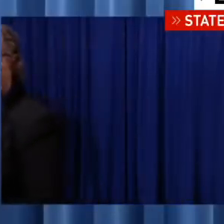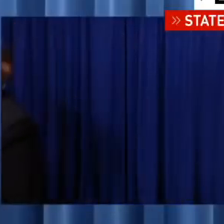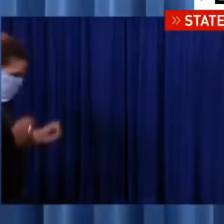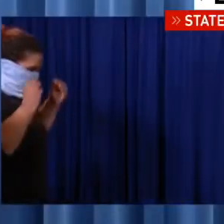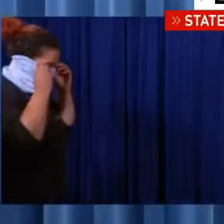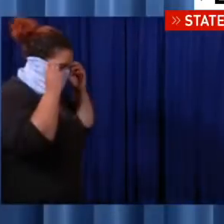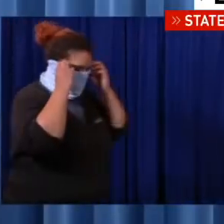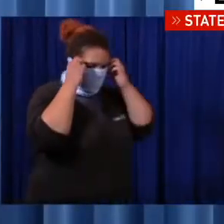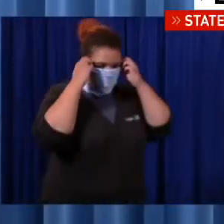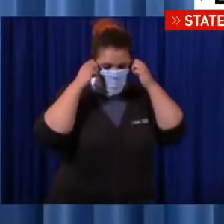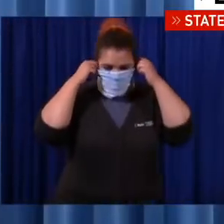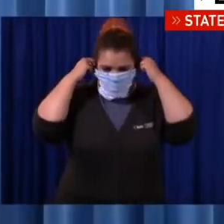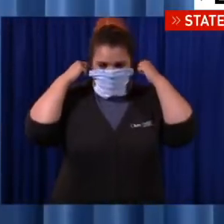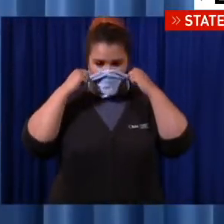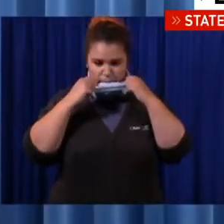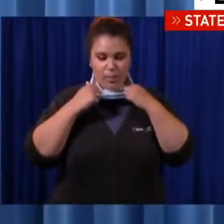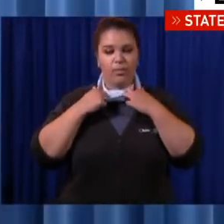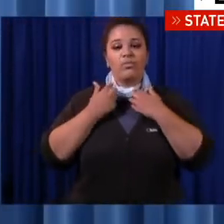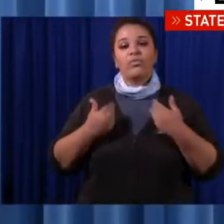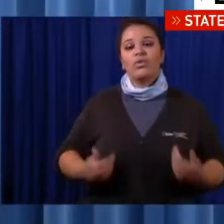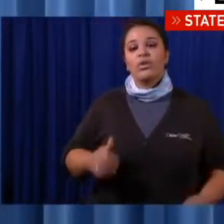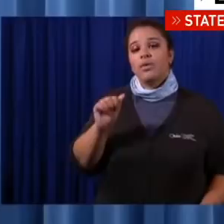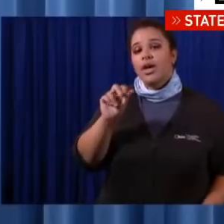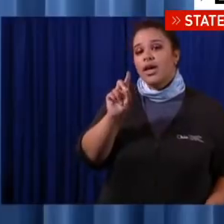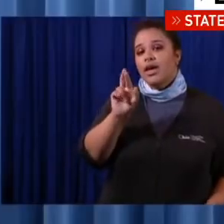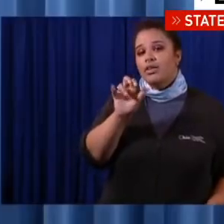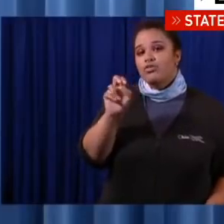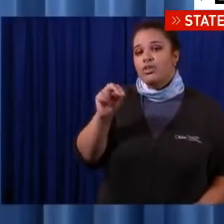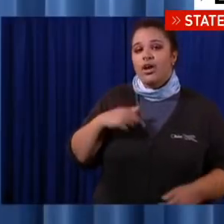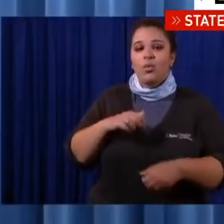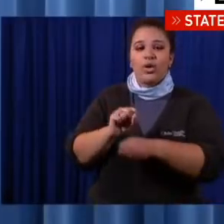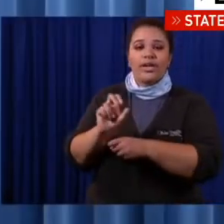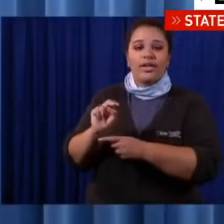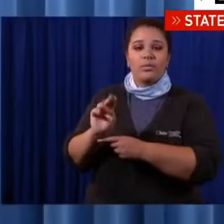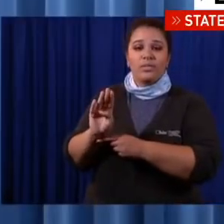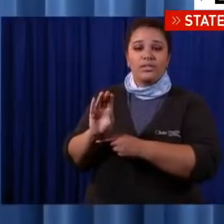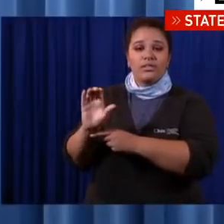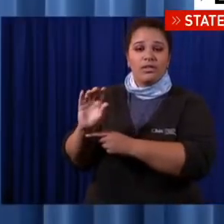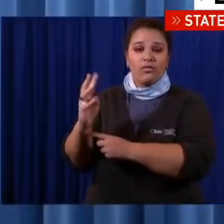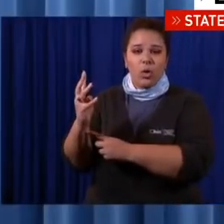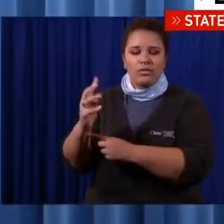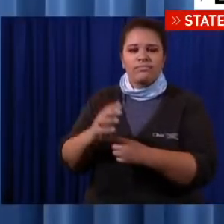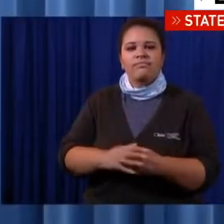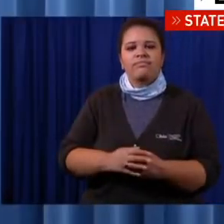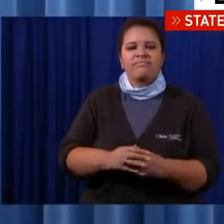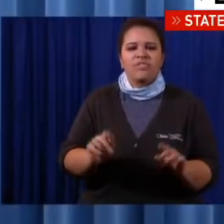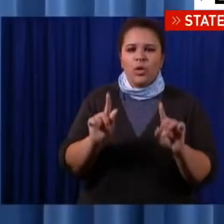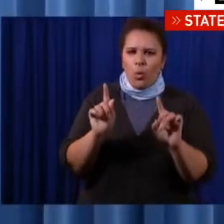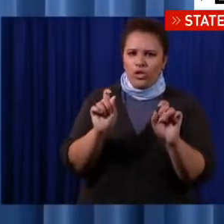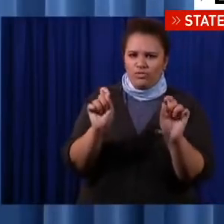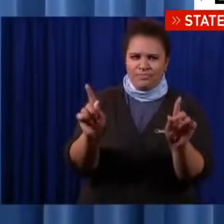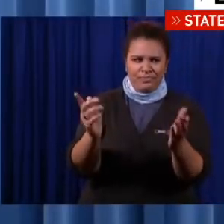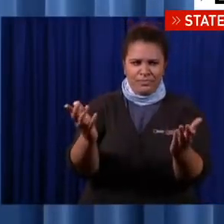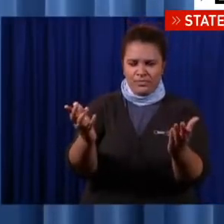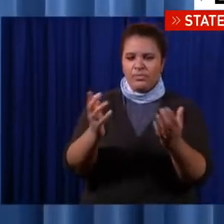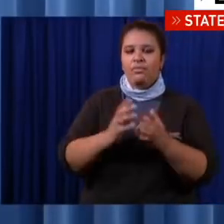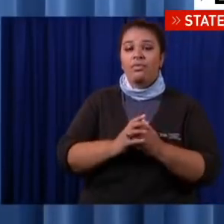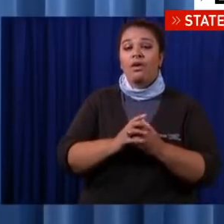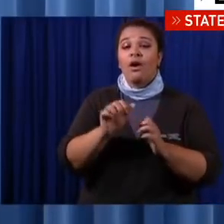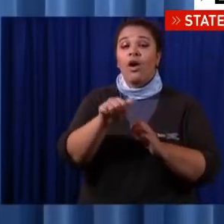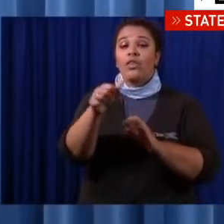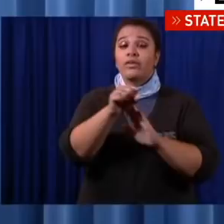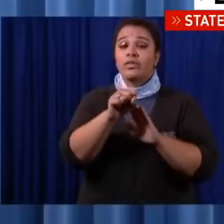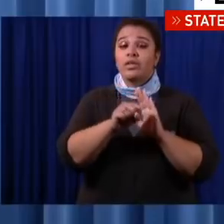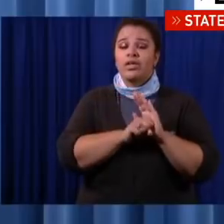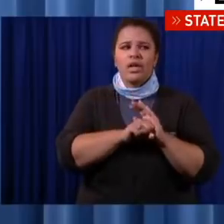Adrienne Robbins, NBC4, and my question's for the governor or the lieutenant governor. As we see other states have their coronavirus cases